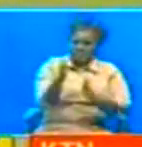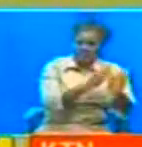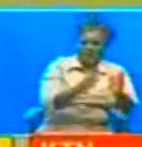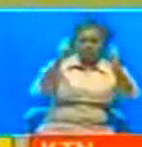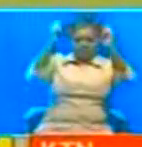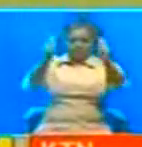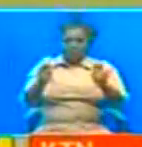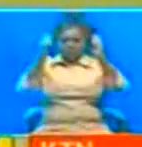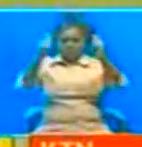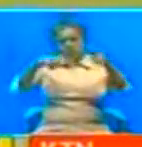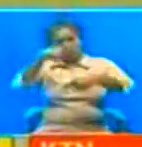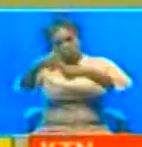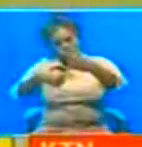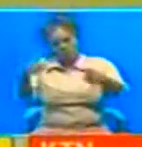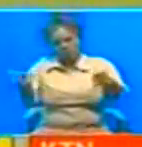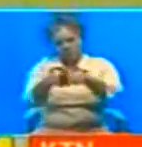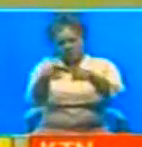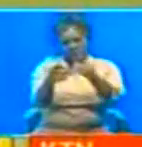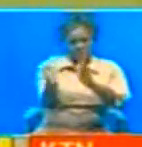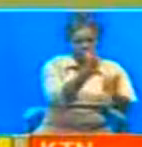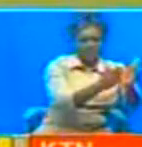kuandaa mgomo itaendelea kama ilivyopangwa.